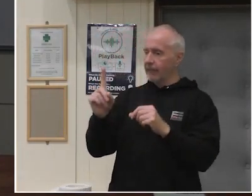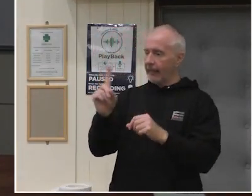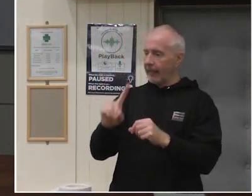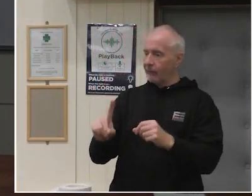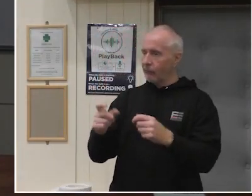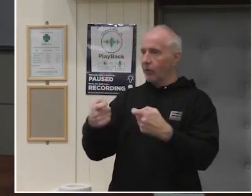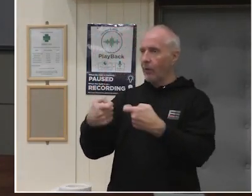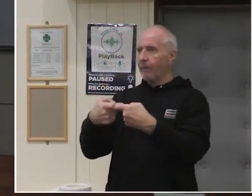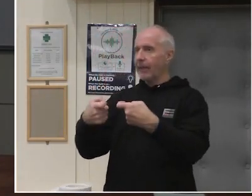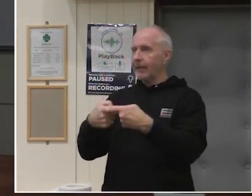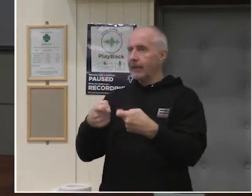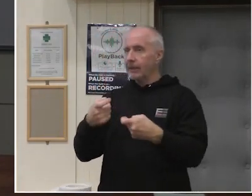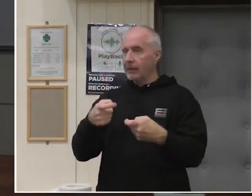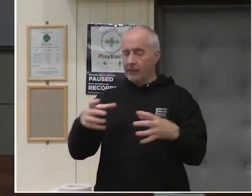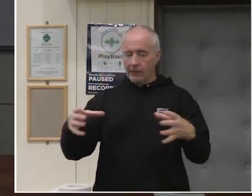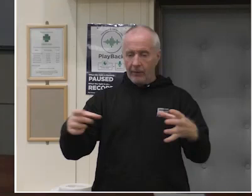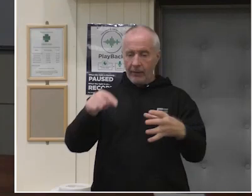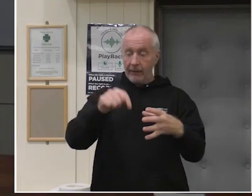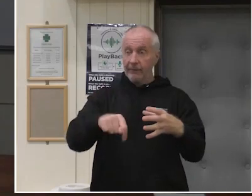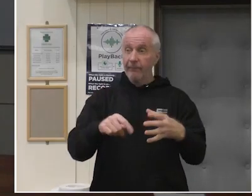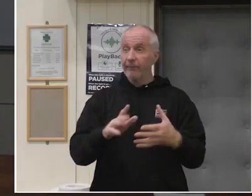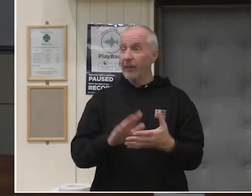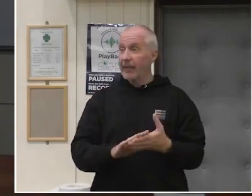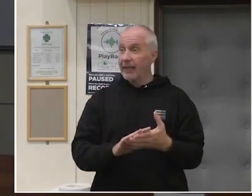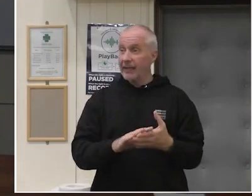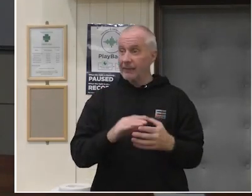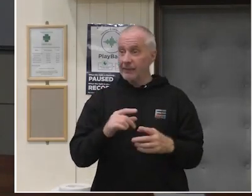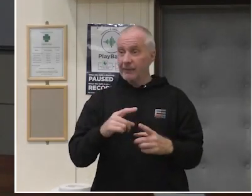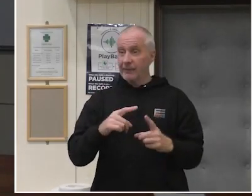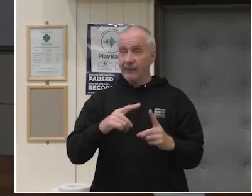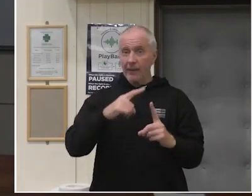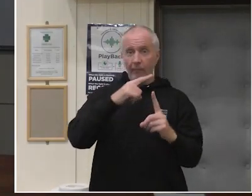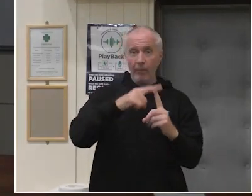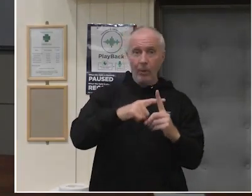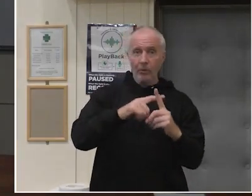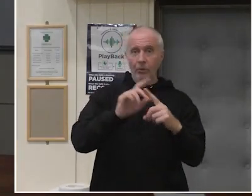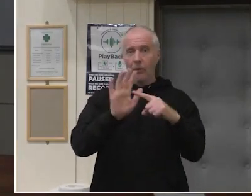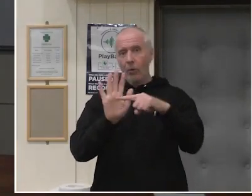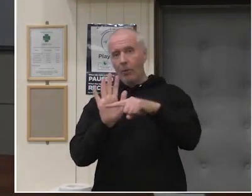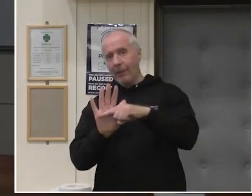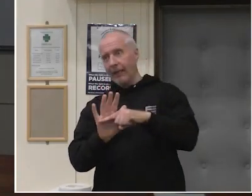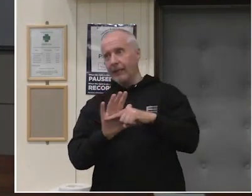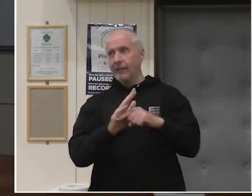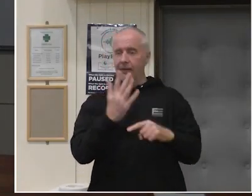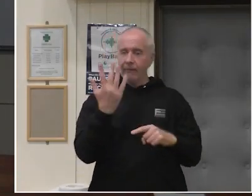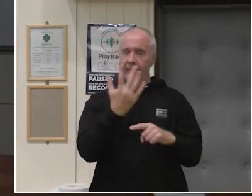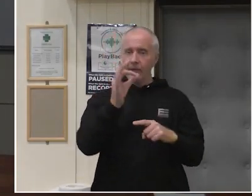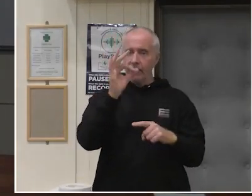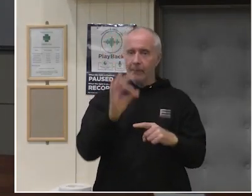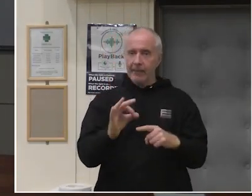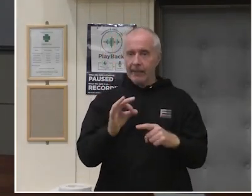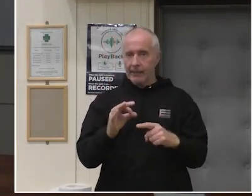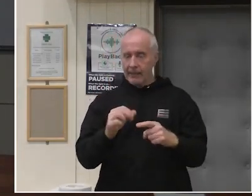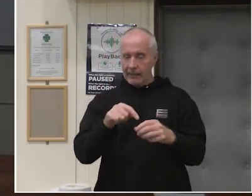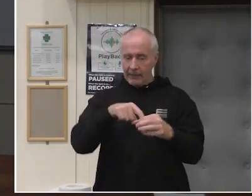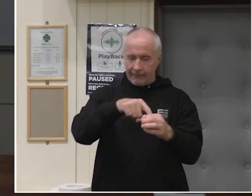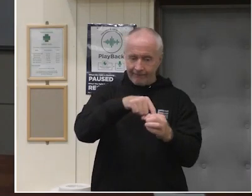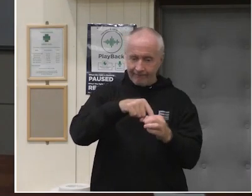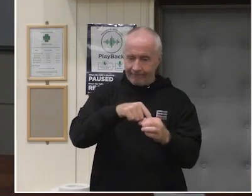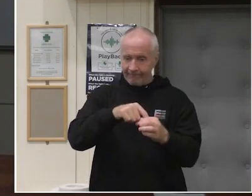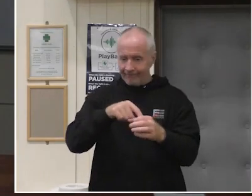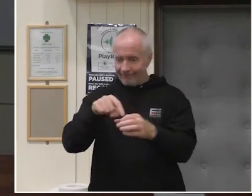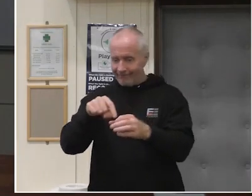cavity, we can only tune it by about plus or minus 15% by moving these rods round. Then what we have to do is we have to take it